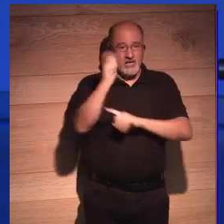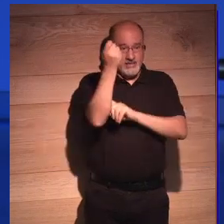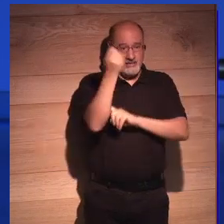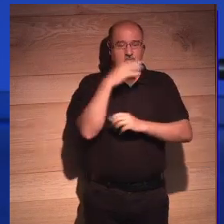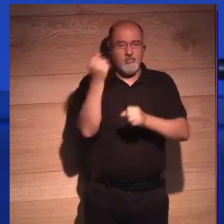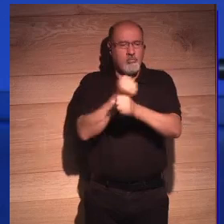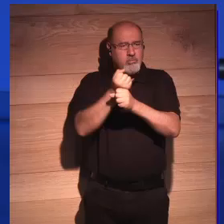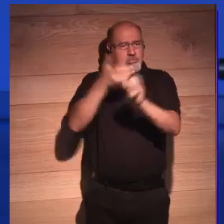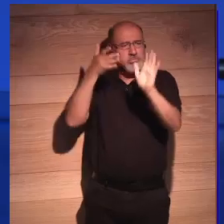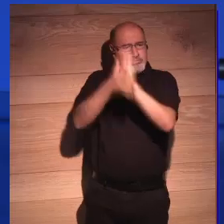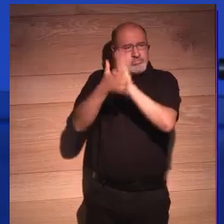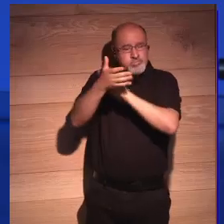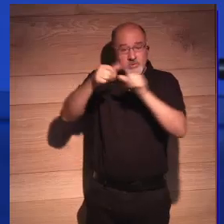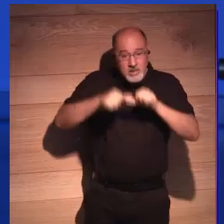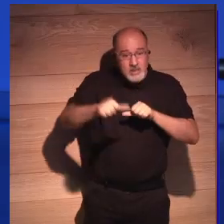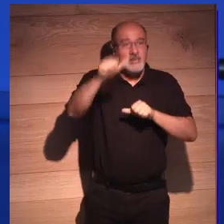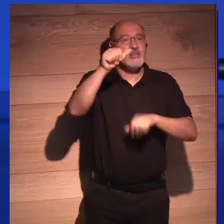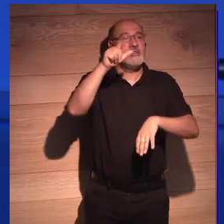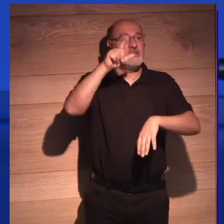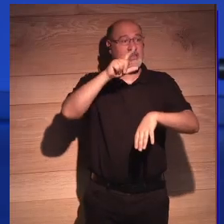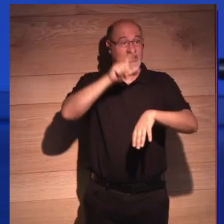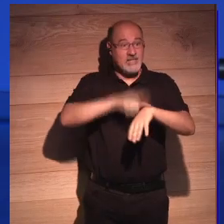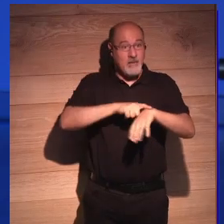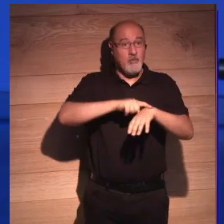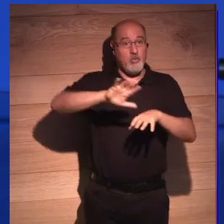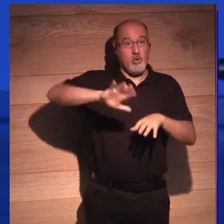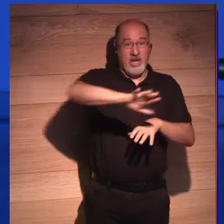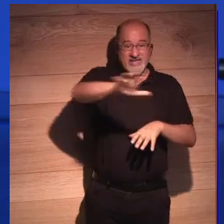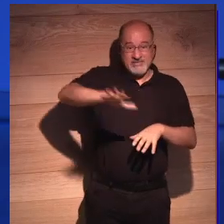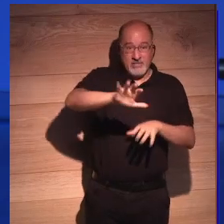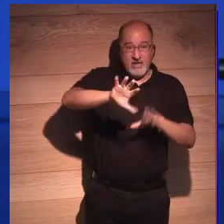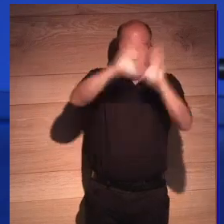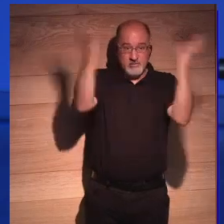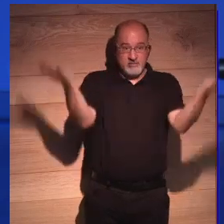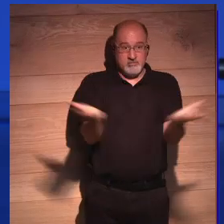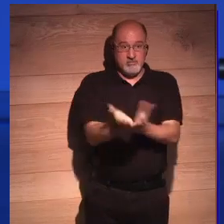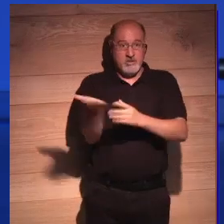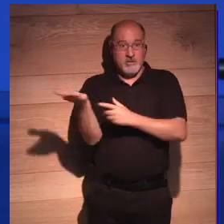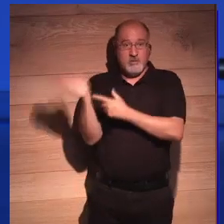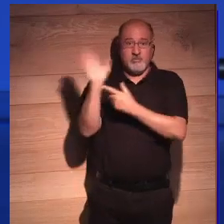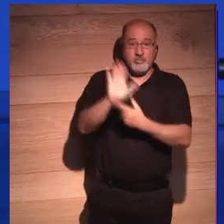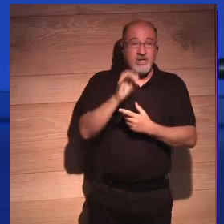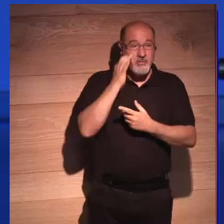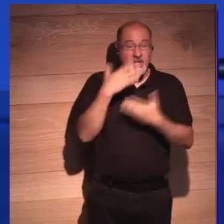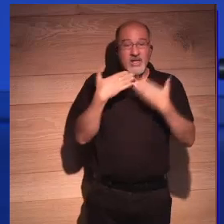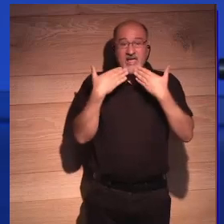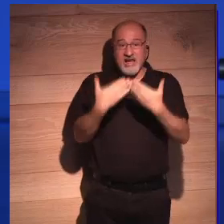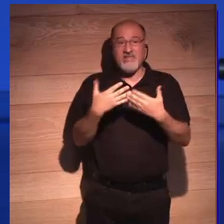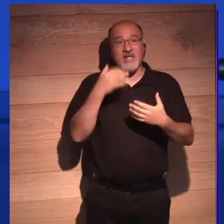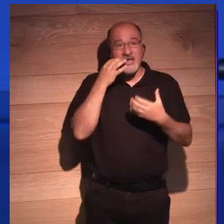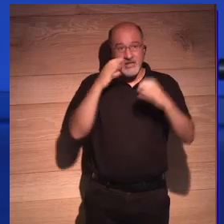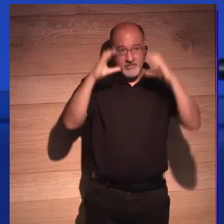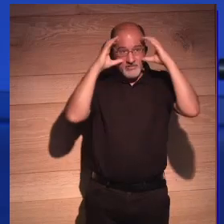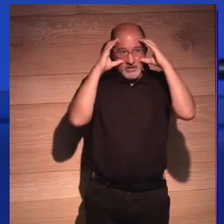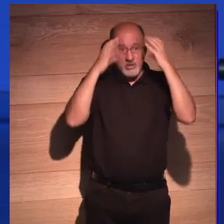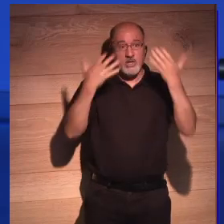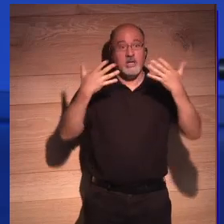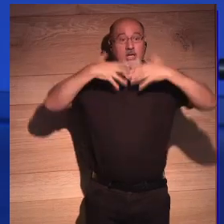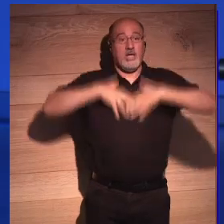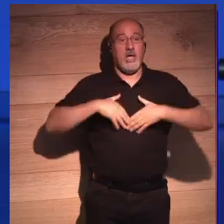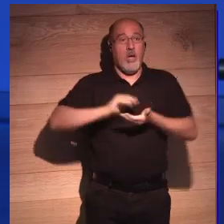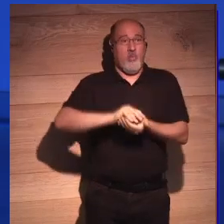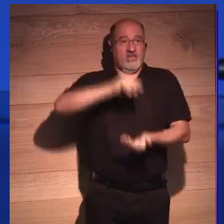will describe how they work to explain how they develop in time and space, a live event thanks to virtual